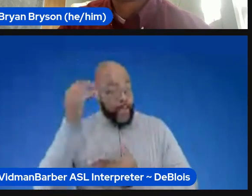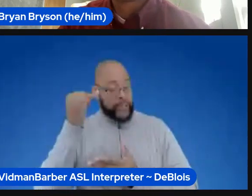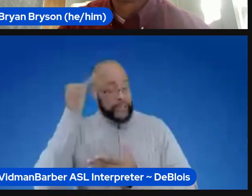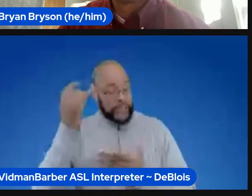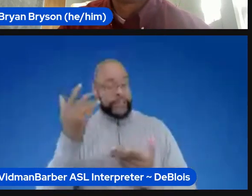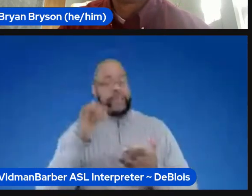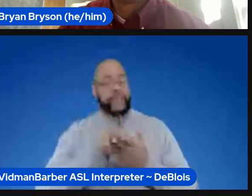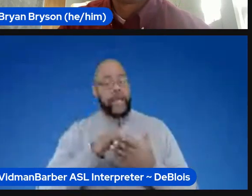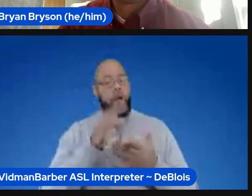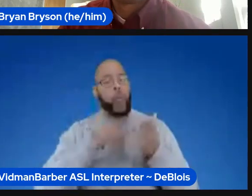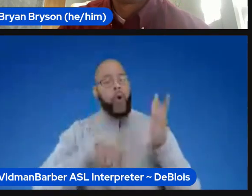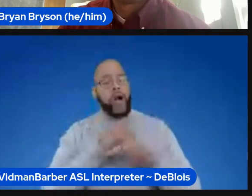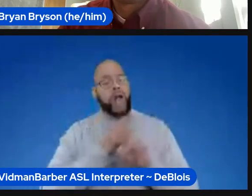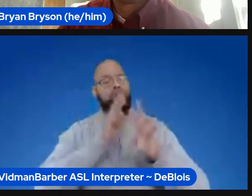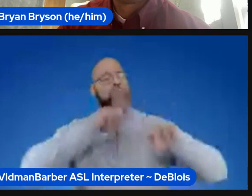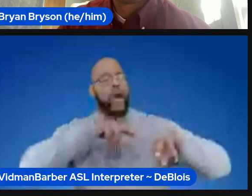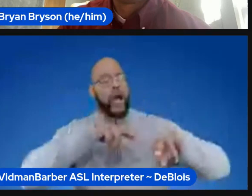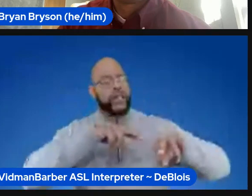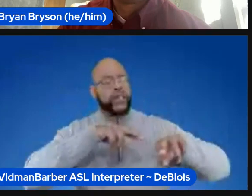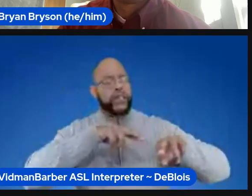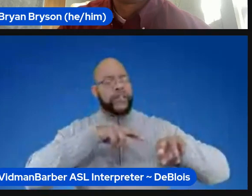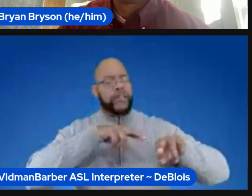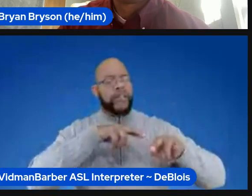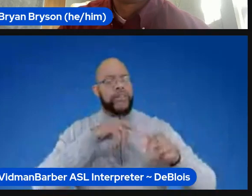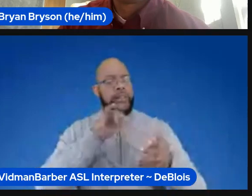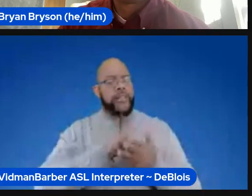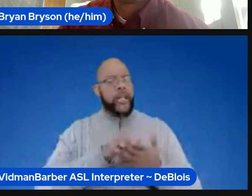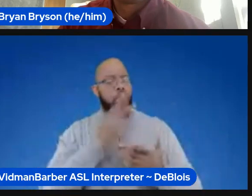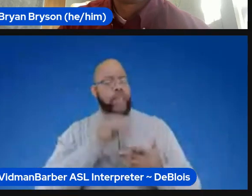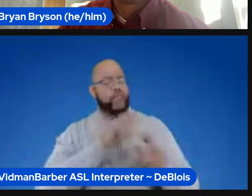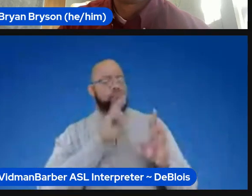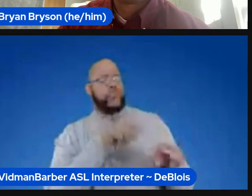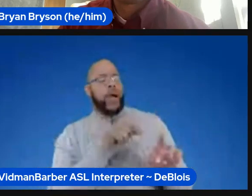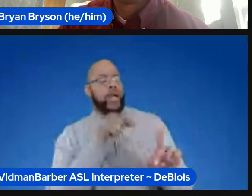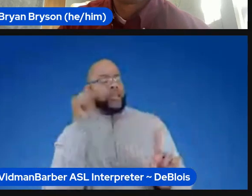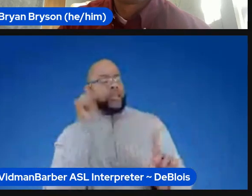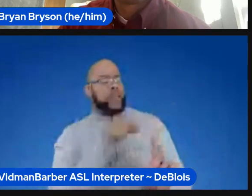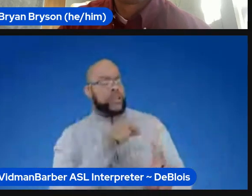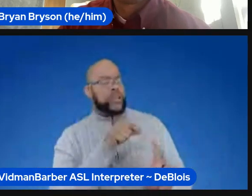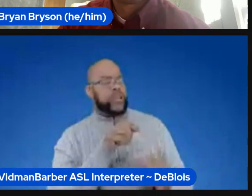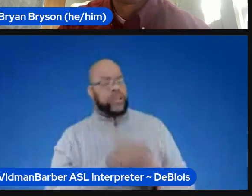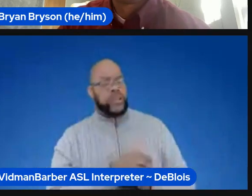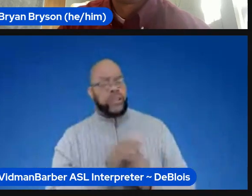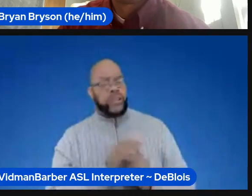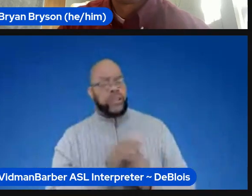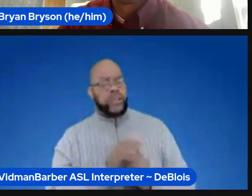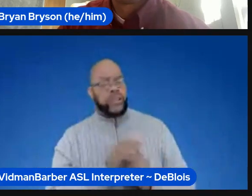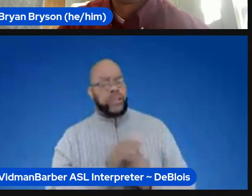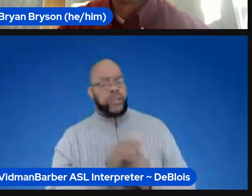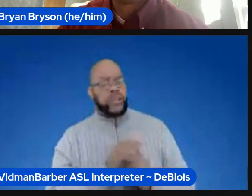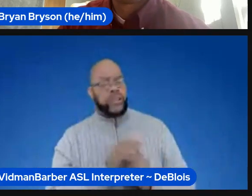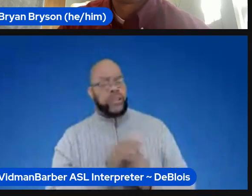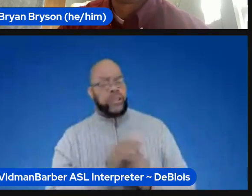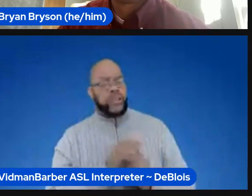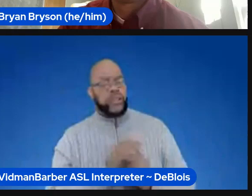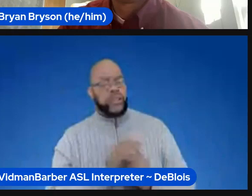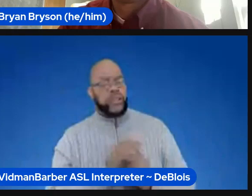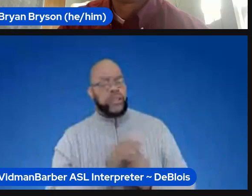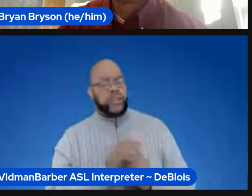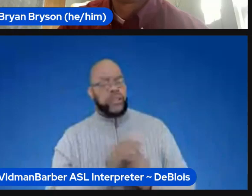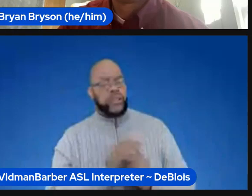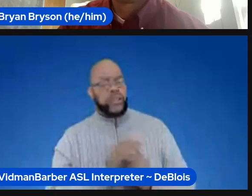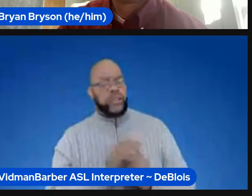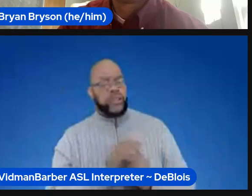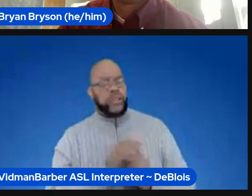of response, at that time we were looking at response to RSV and different viruses and bacteria as